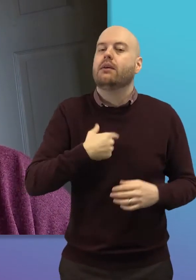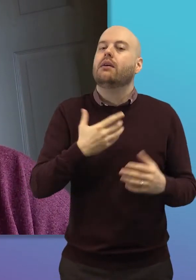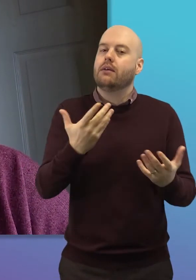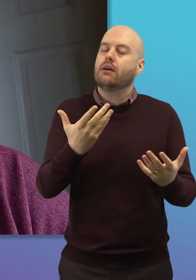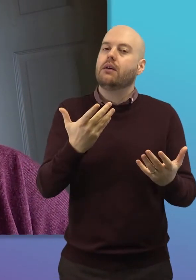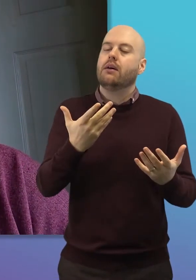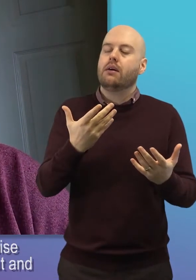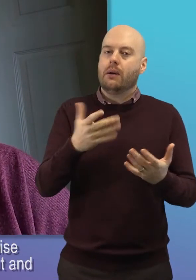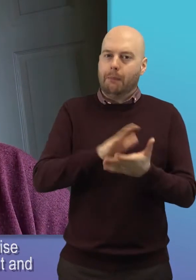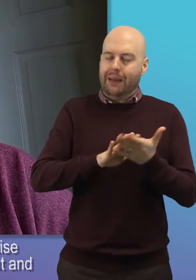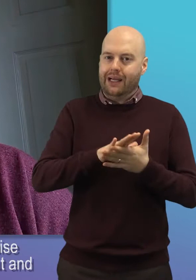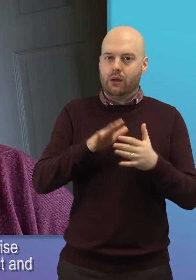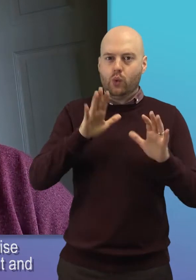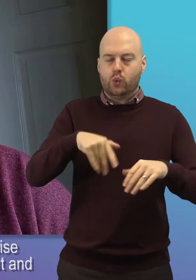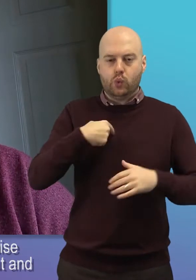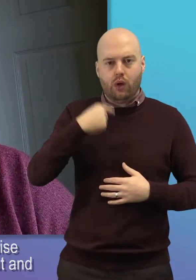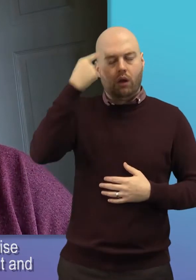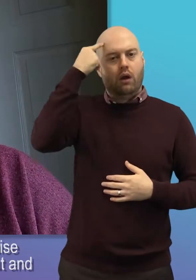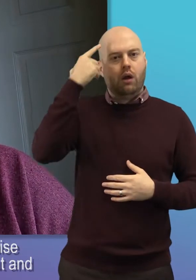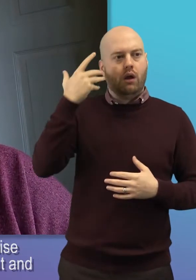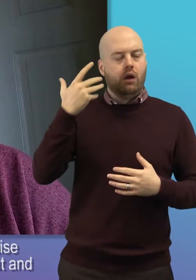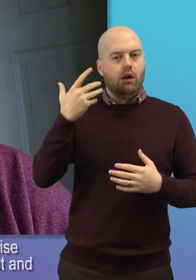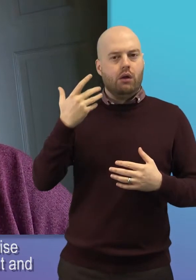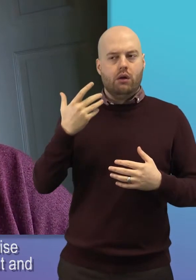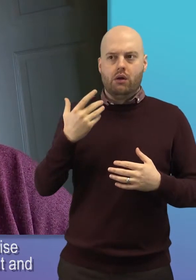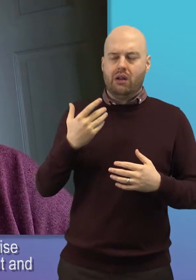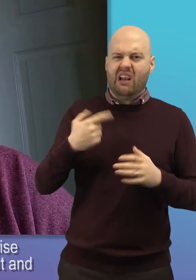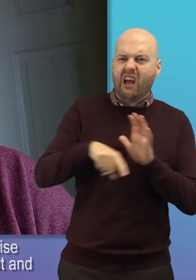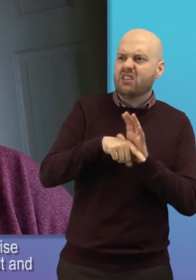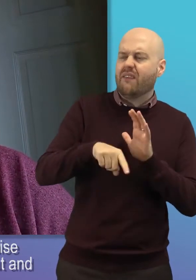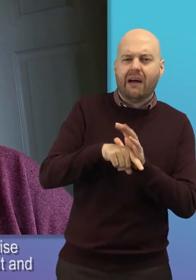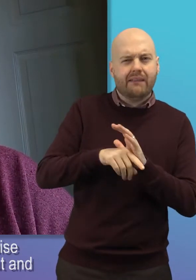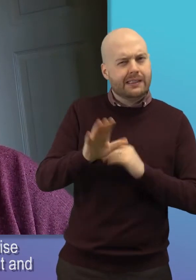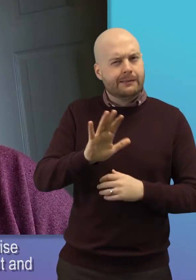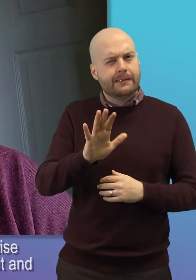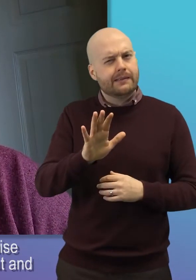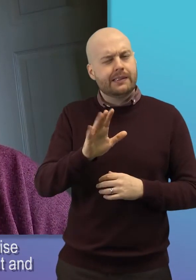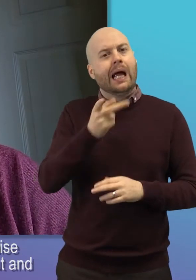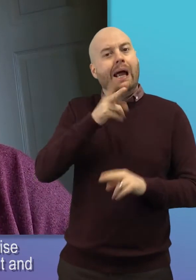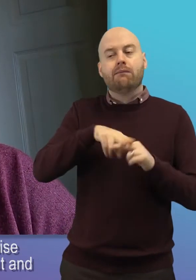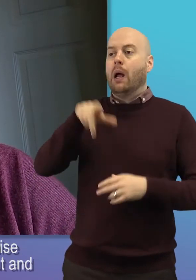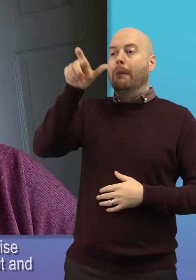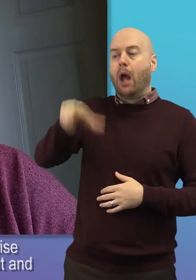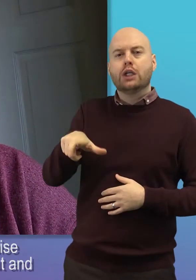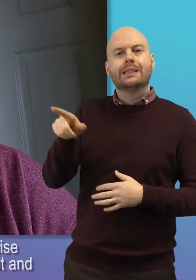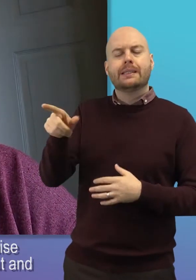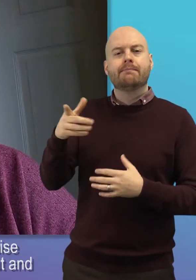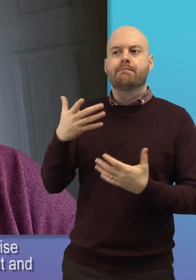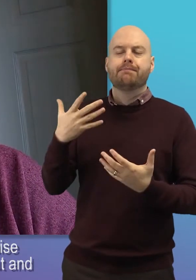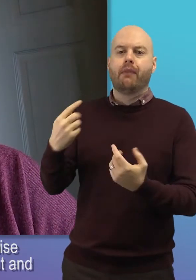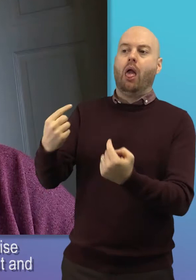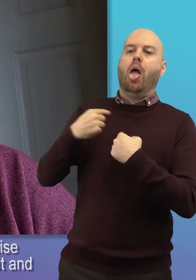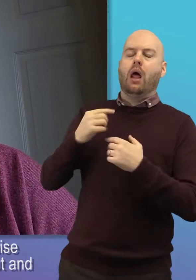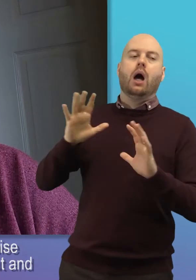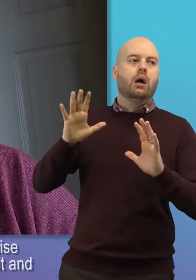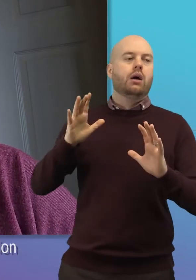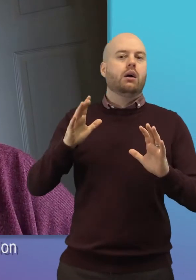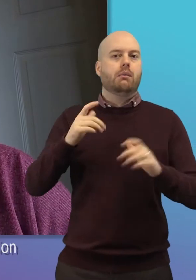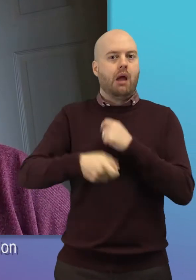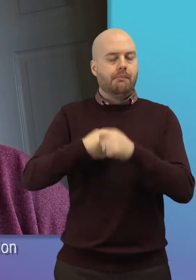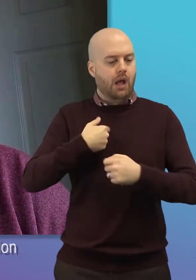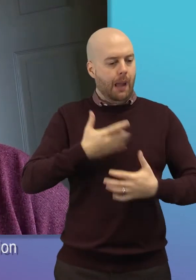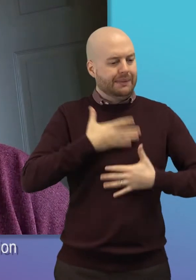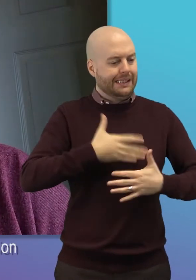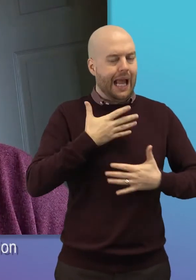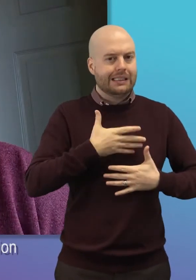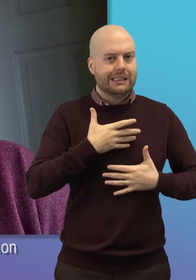mood. If someone does something that upsets us, then we can recognise there's maybe stuff going on in their lives that we don't know about, and that they're